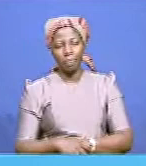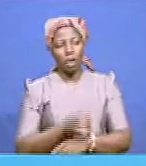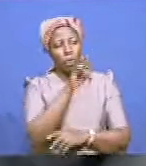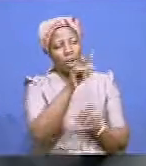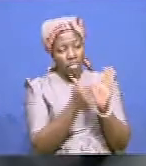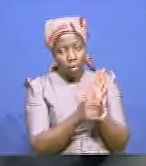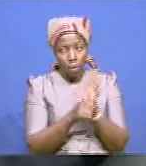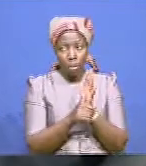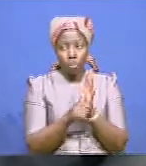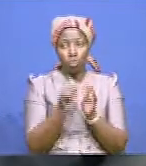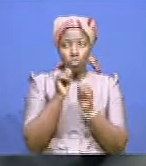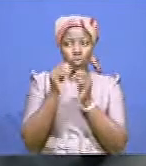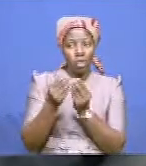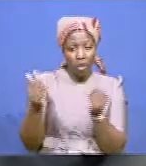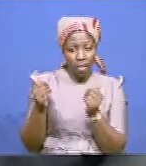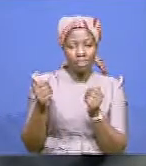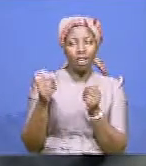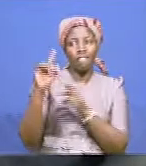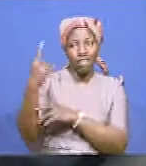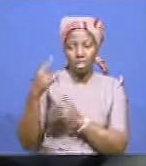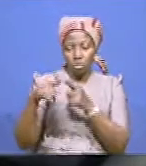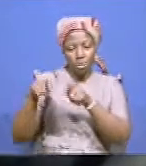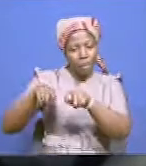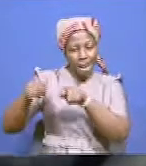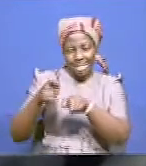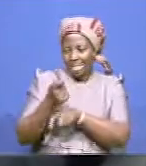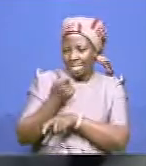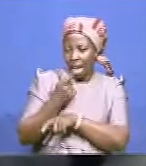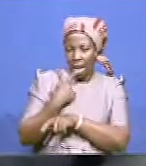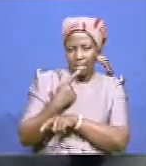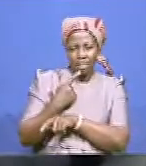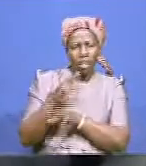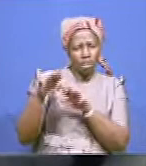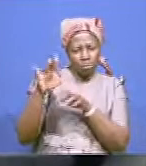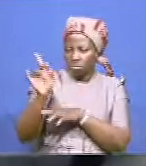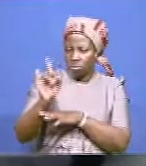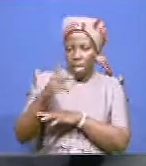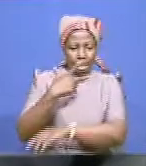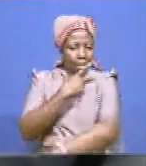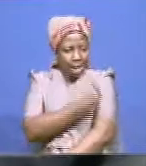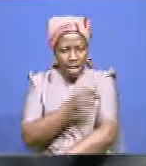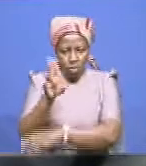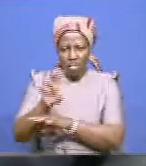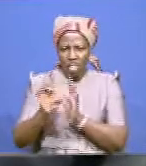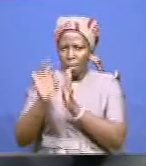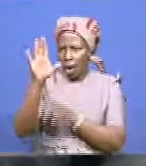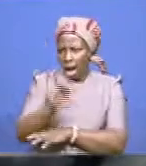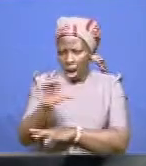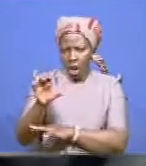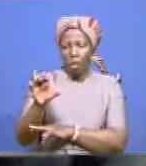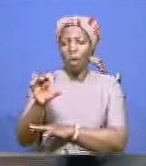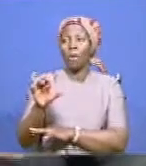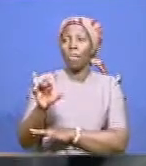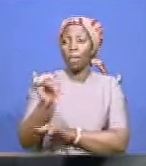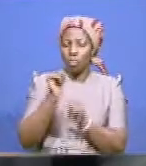problems that we're dealing with, firstly, was to manage the drug abuse, and particularly the alcohol intake and the registration and so forth, which